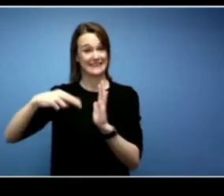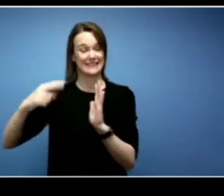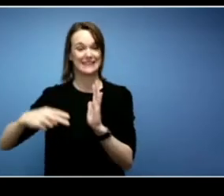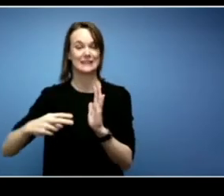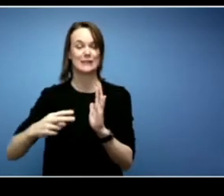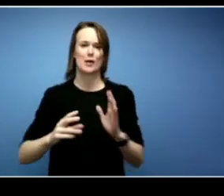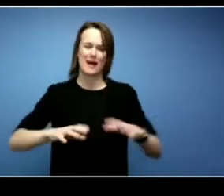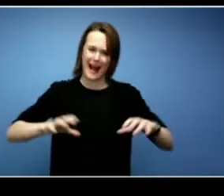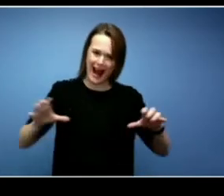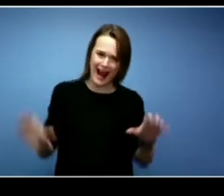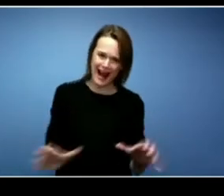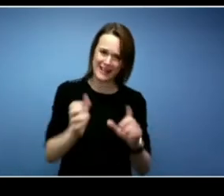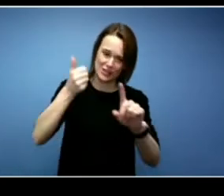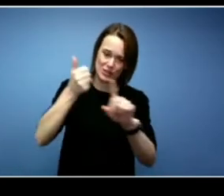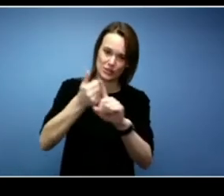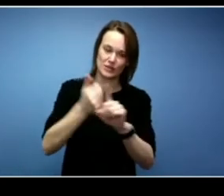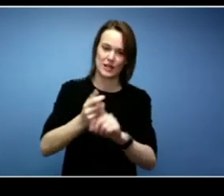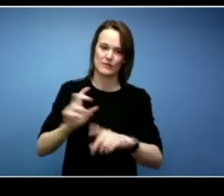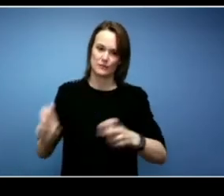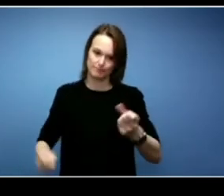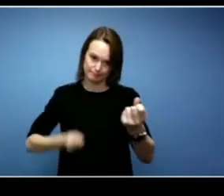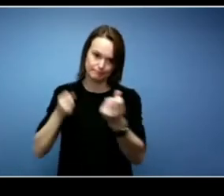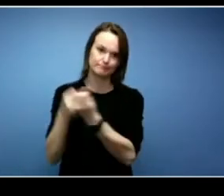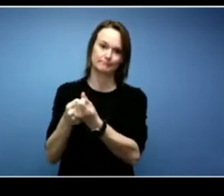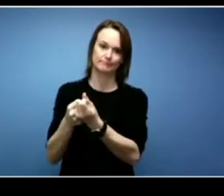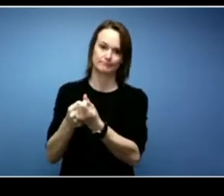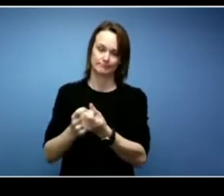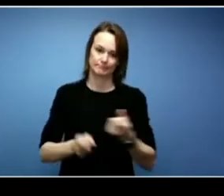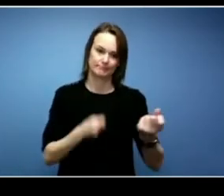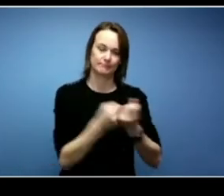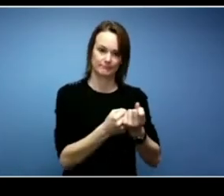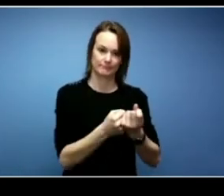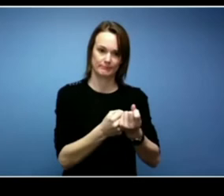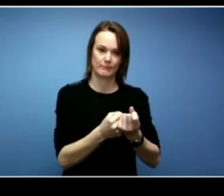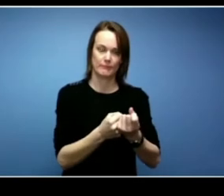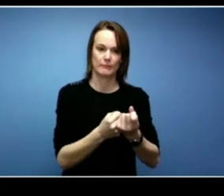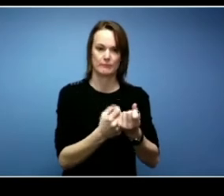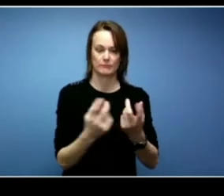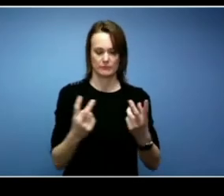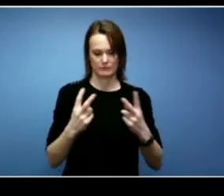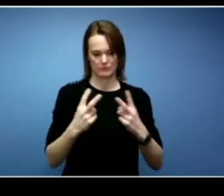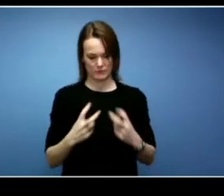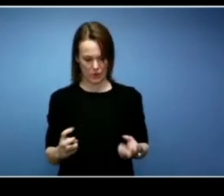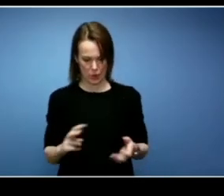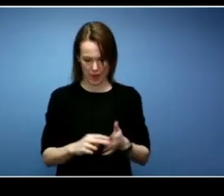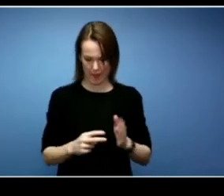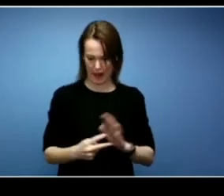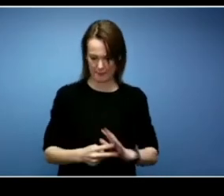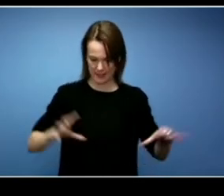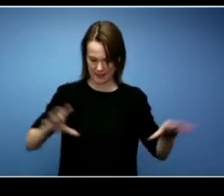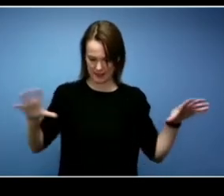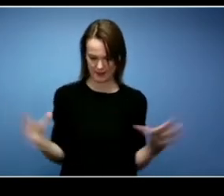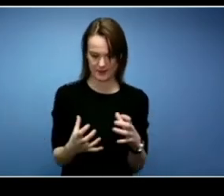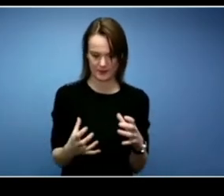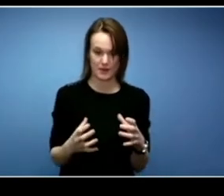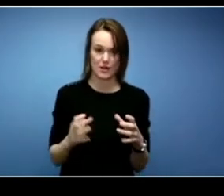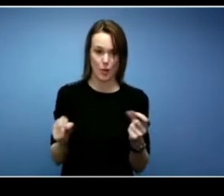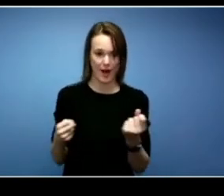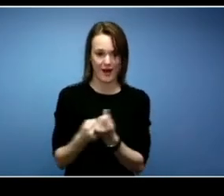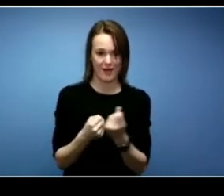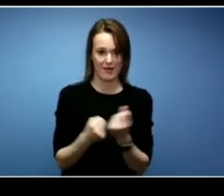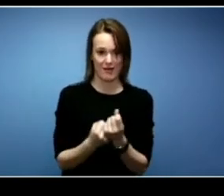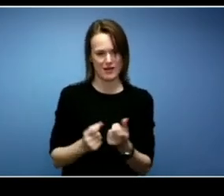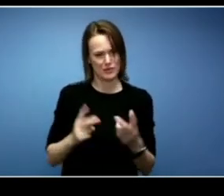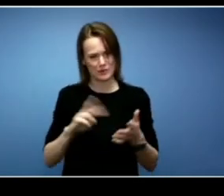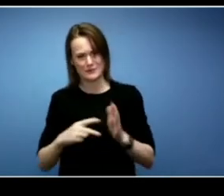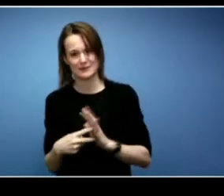to take action. We need to ask ourselves what it means to unite and become true allies, and it most certainly